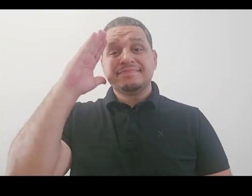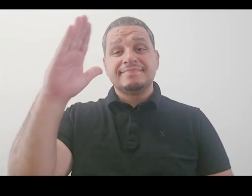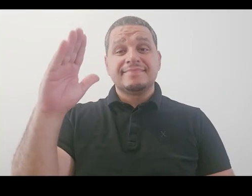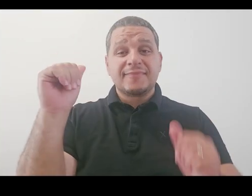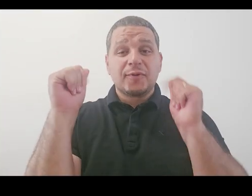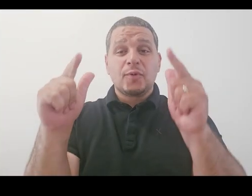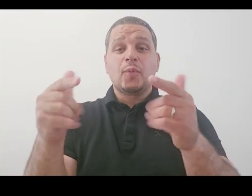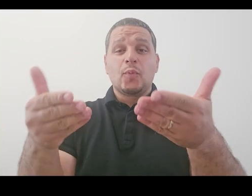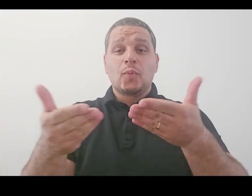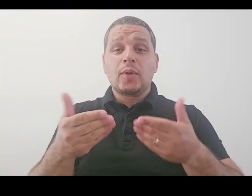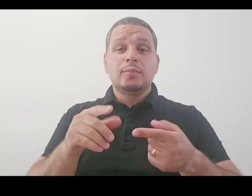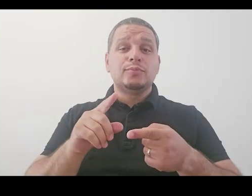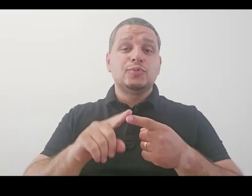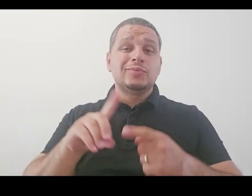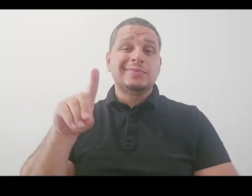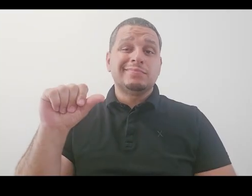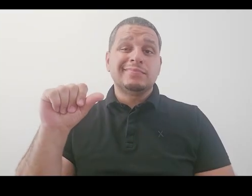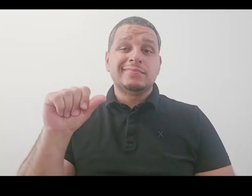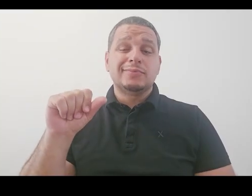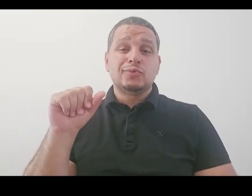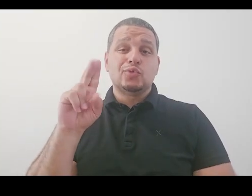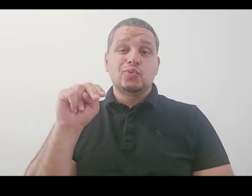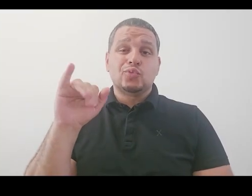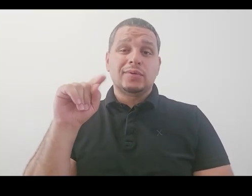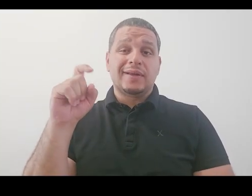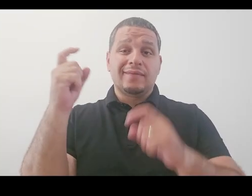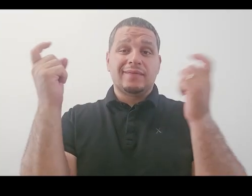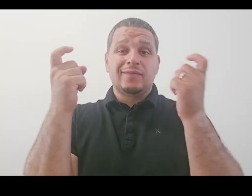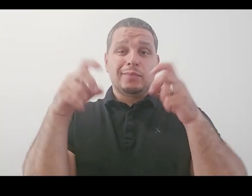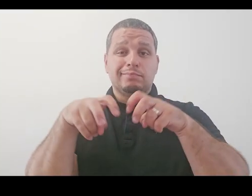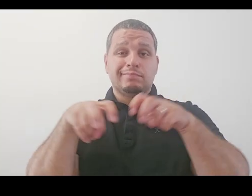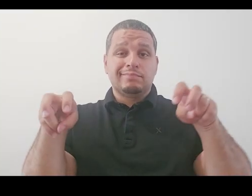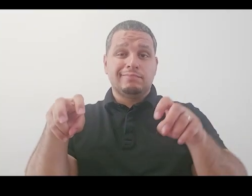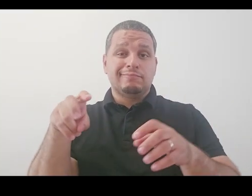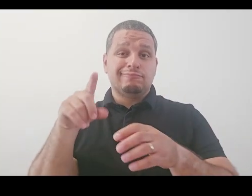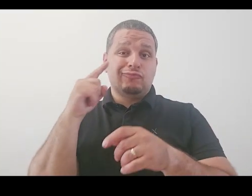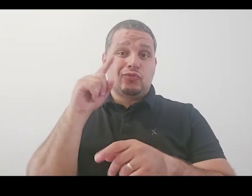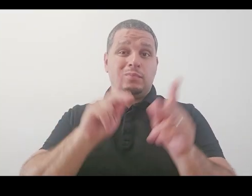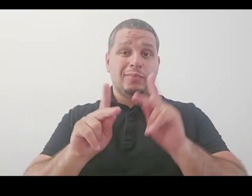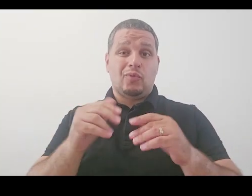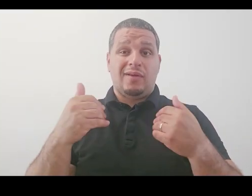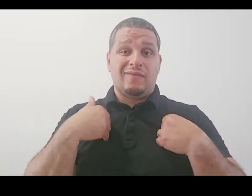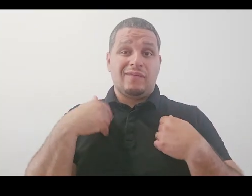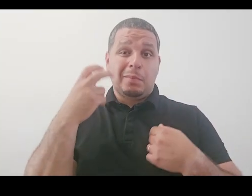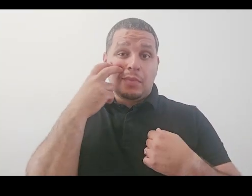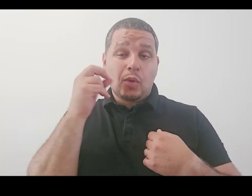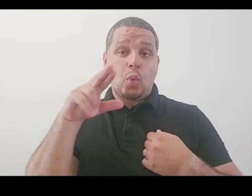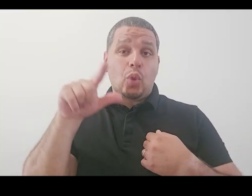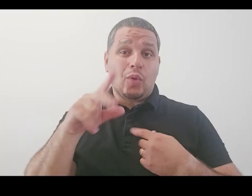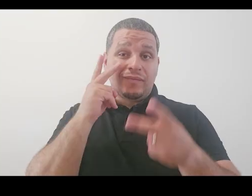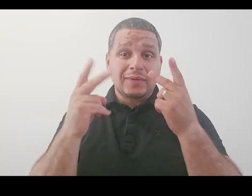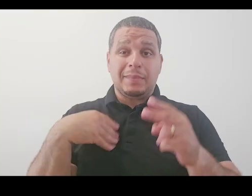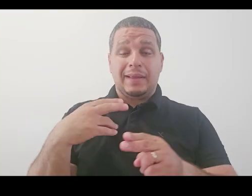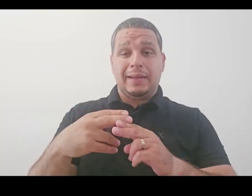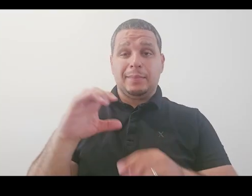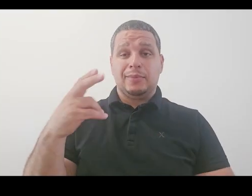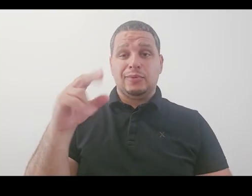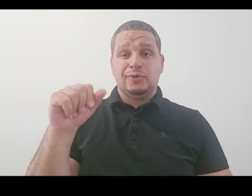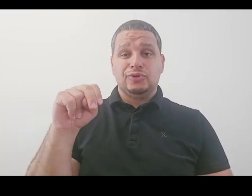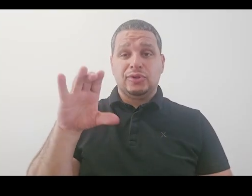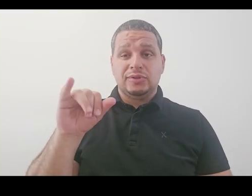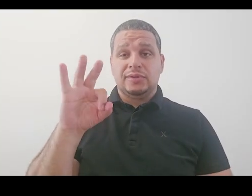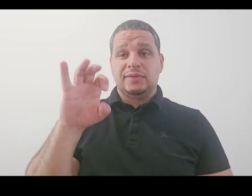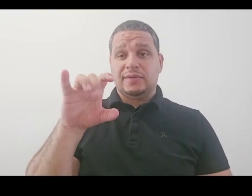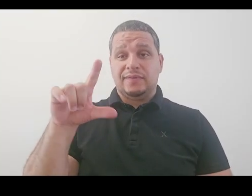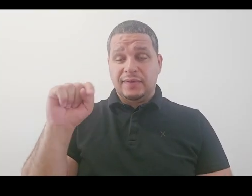Hey everyone, and welcome to the Disability Unite Festival panel on folks who are blind or low vision. My name is Chancey Fleet. I'm